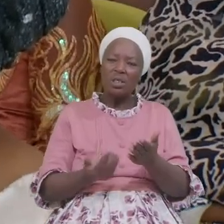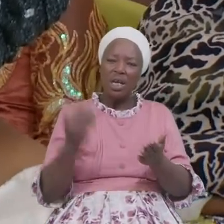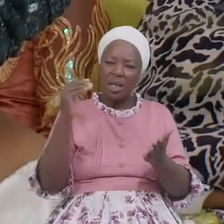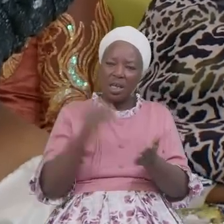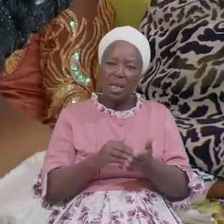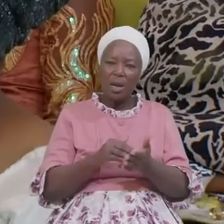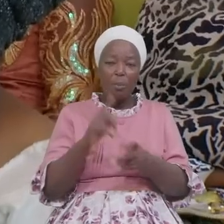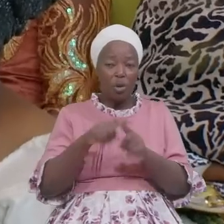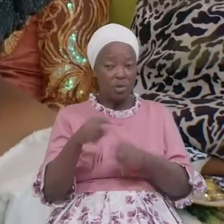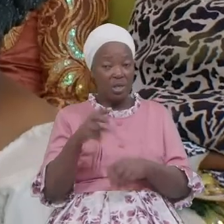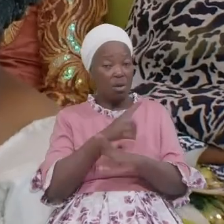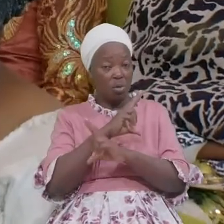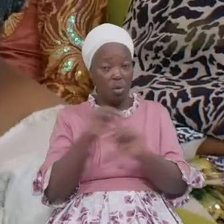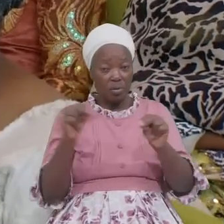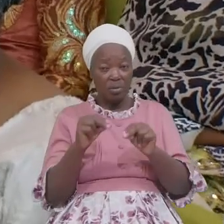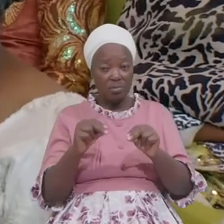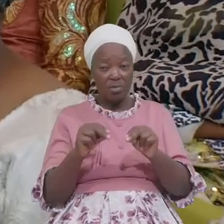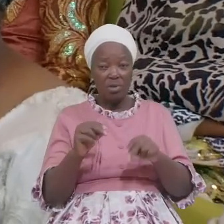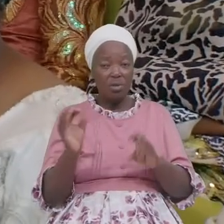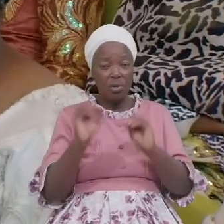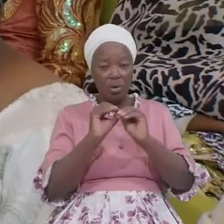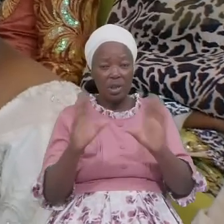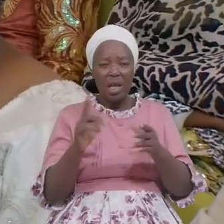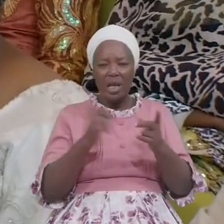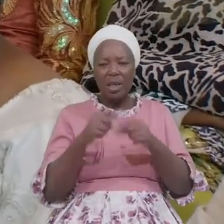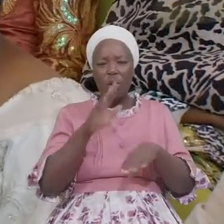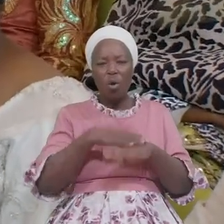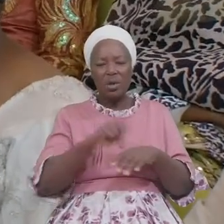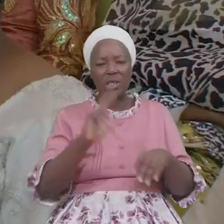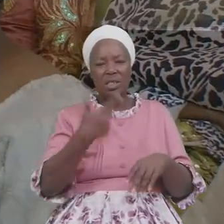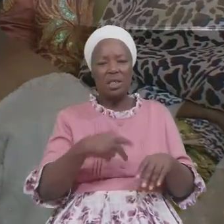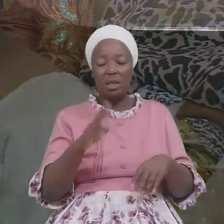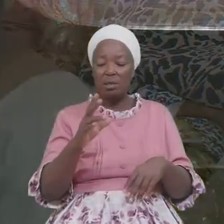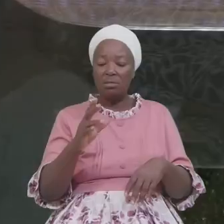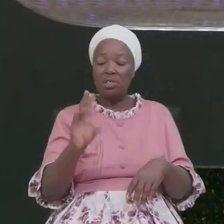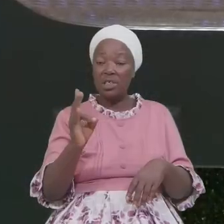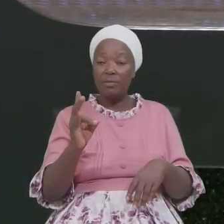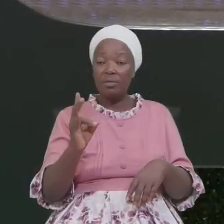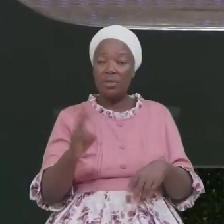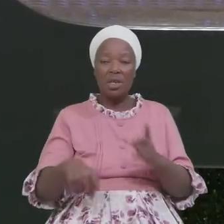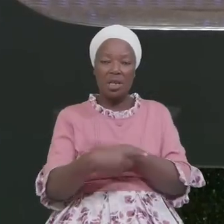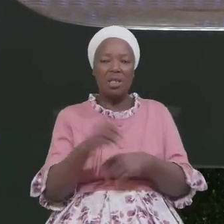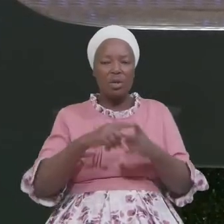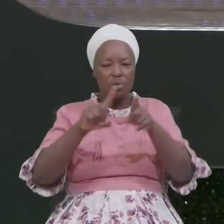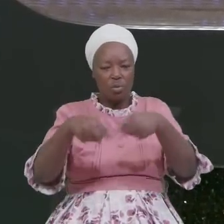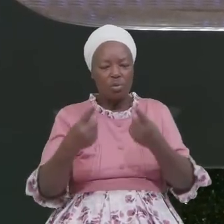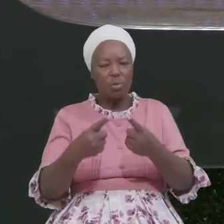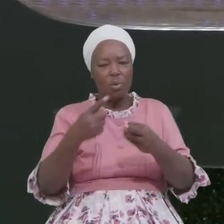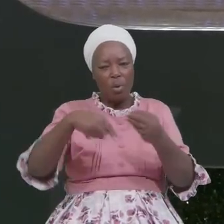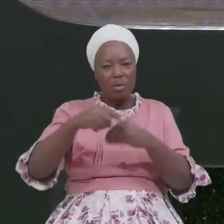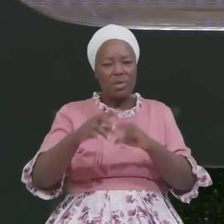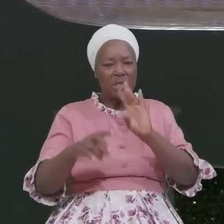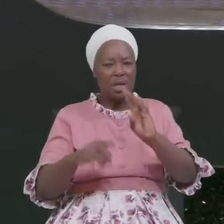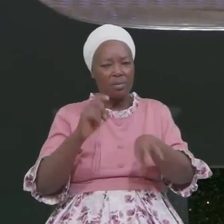say nothing. And then on the seventh day, you will go around 7 times, and